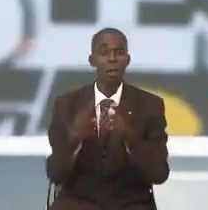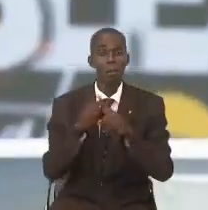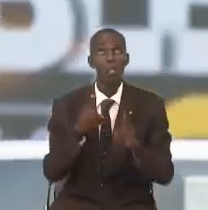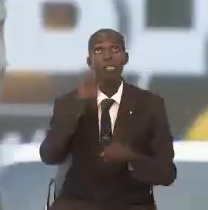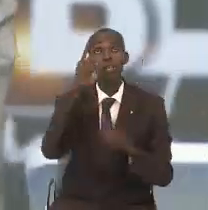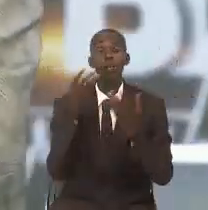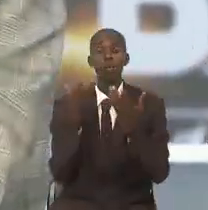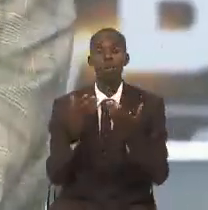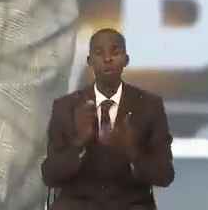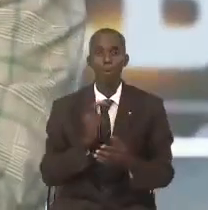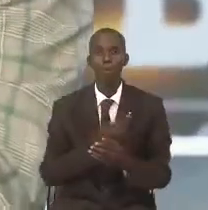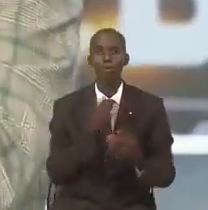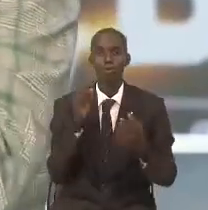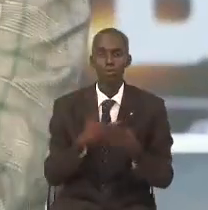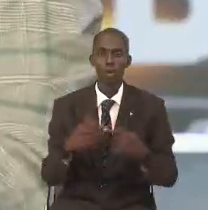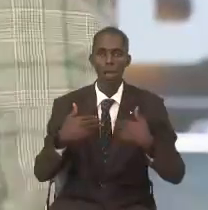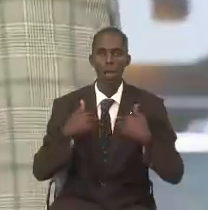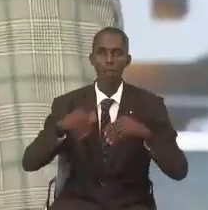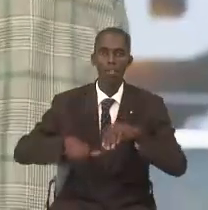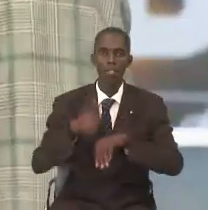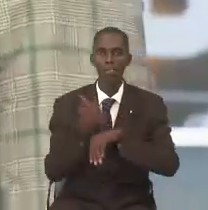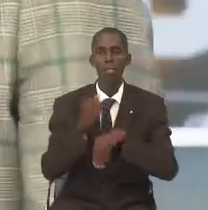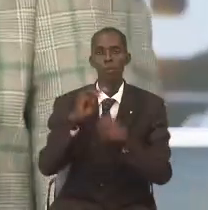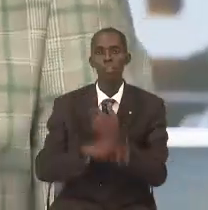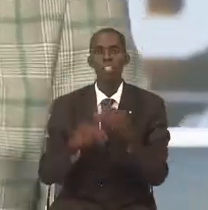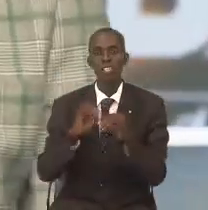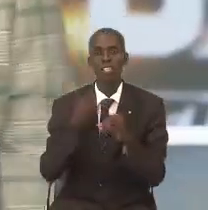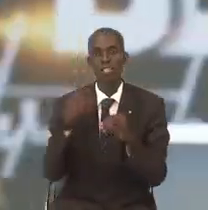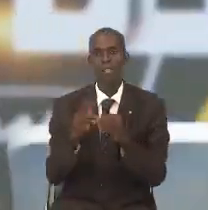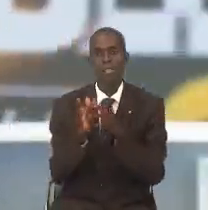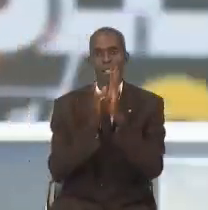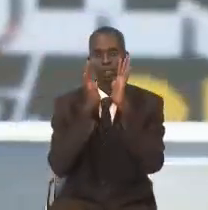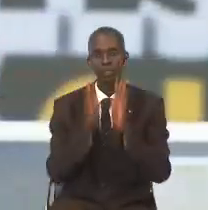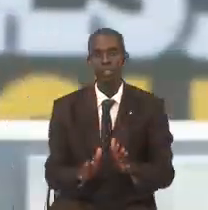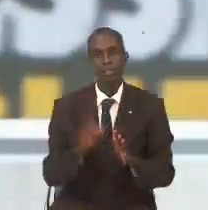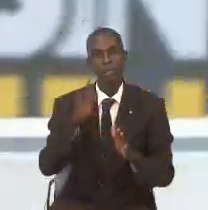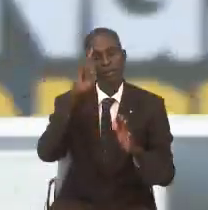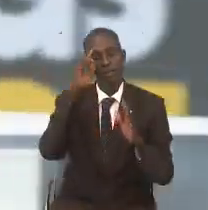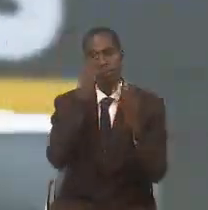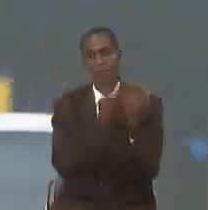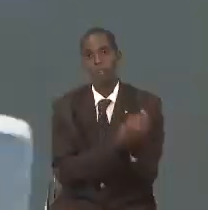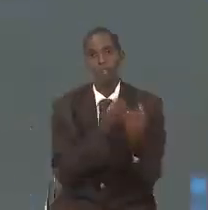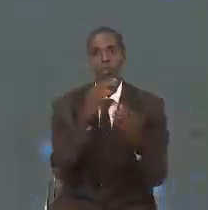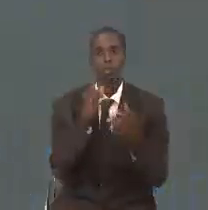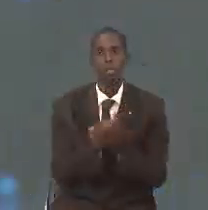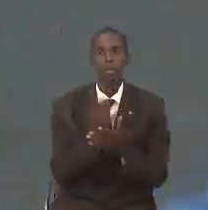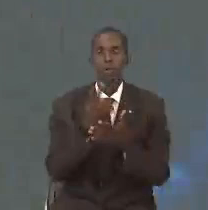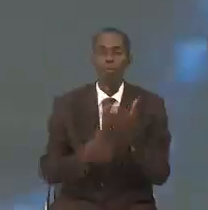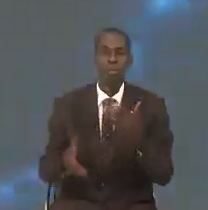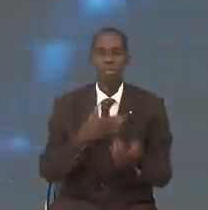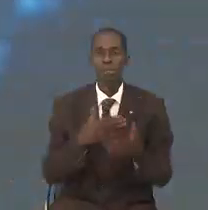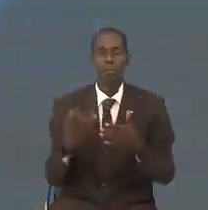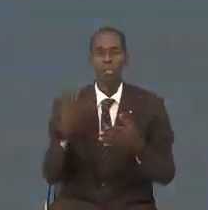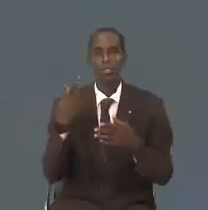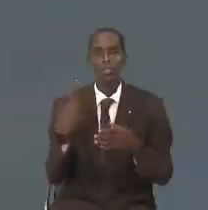have establishment in the Christian faith so that whatever wind may blow,